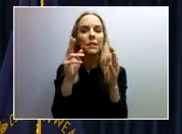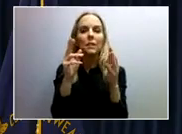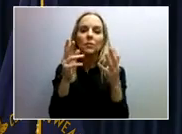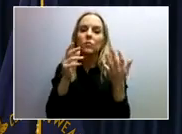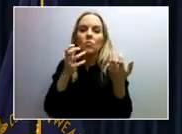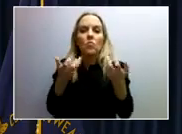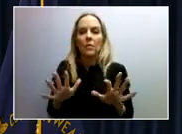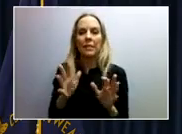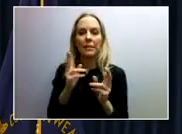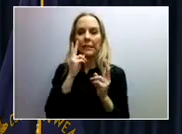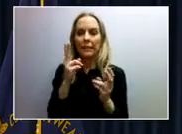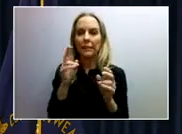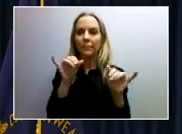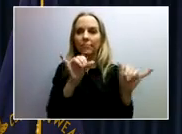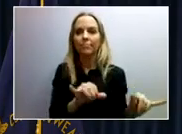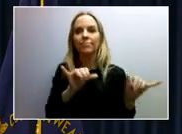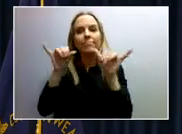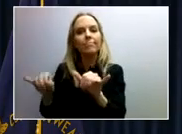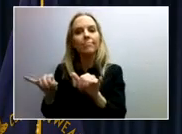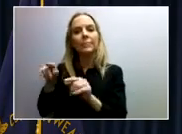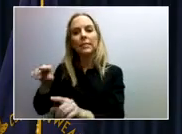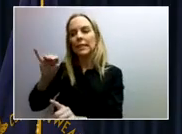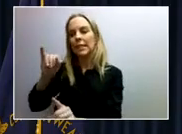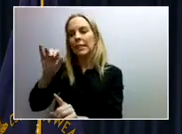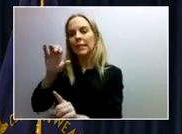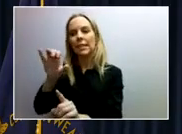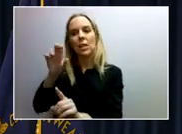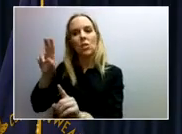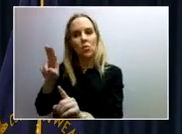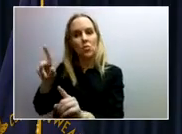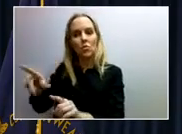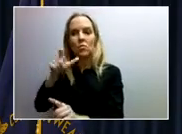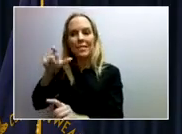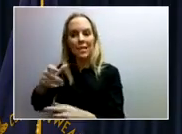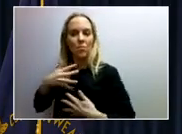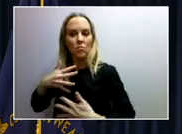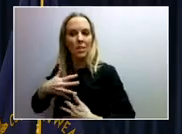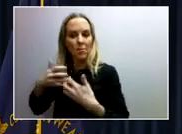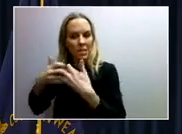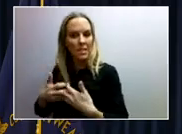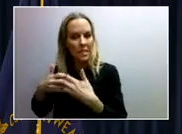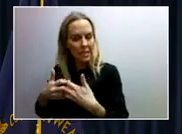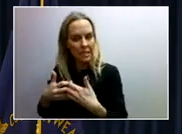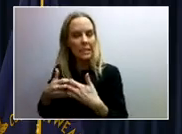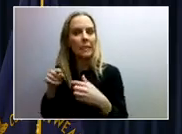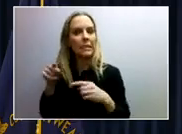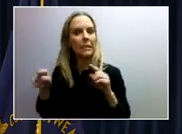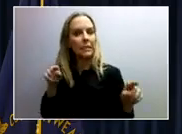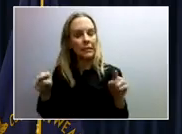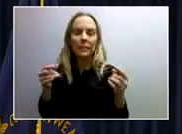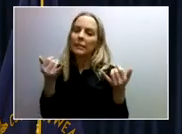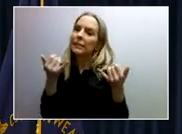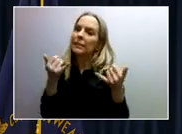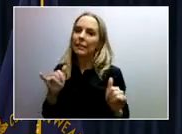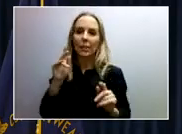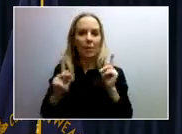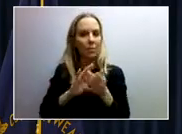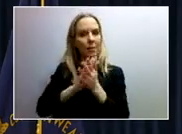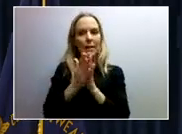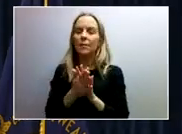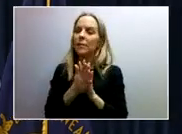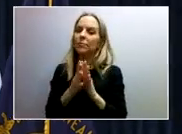similar increase in ICU admissions and patients needing a ventilator, there are still people getting very sick, and the trend does not